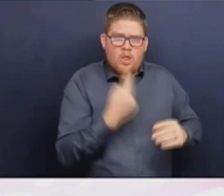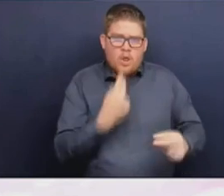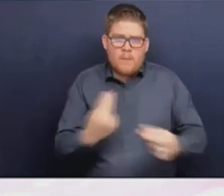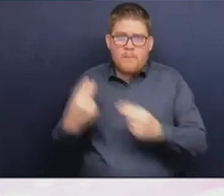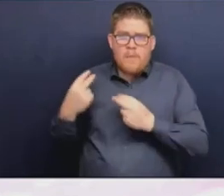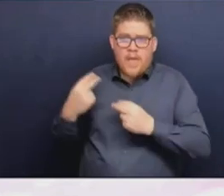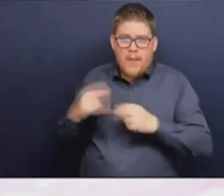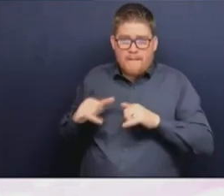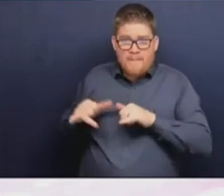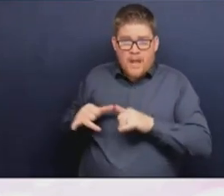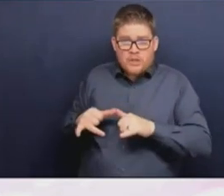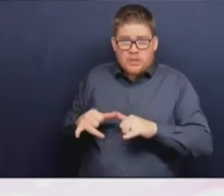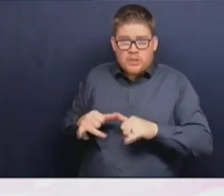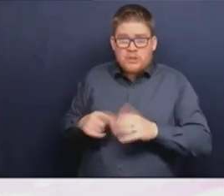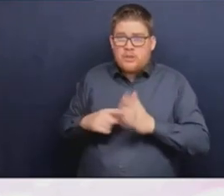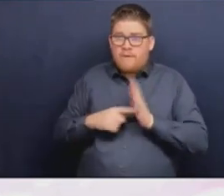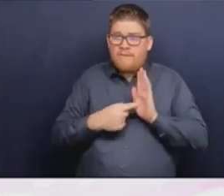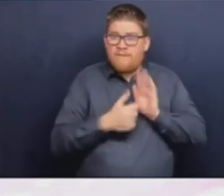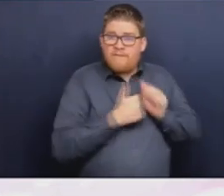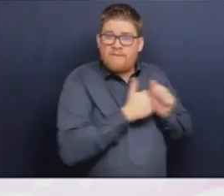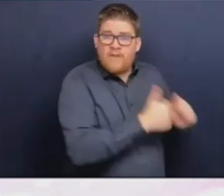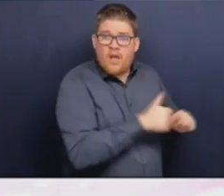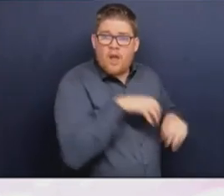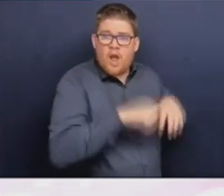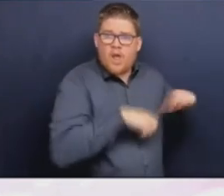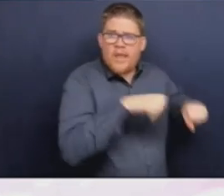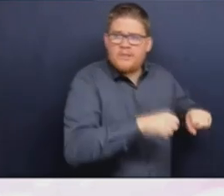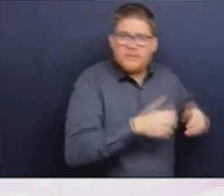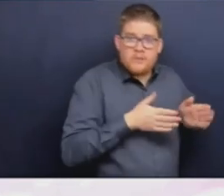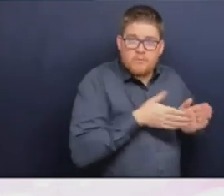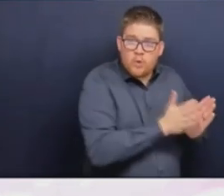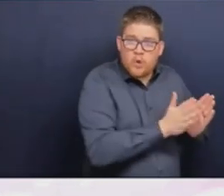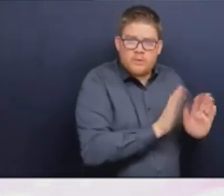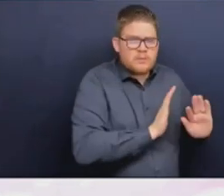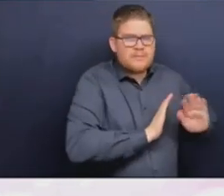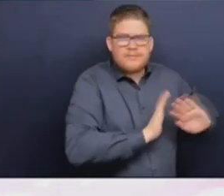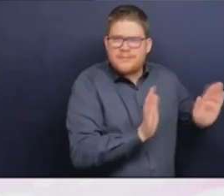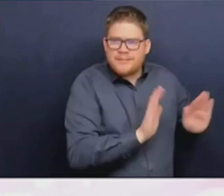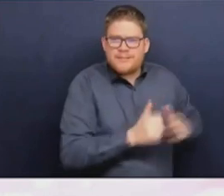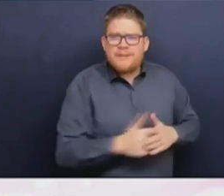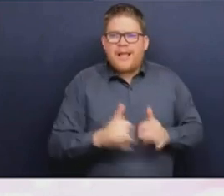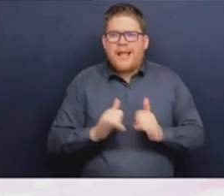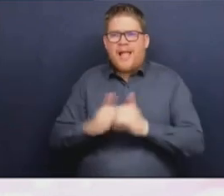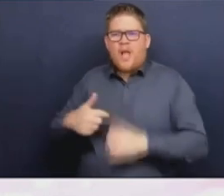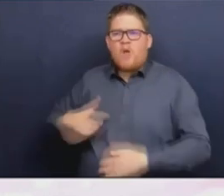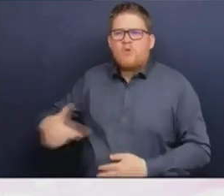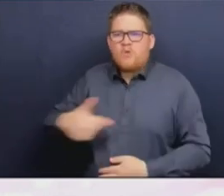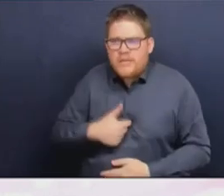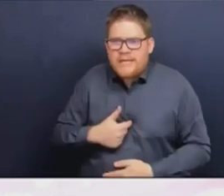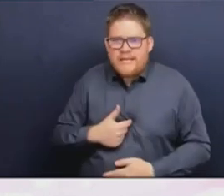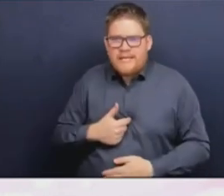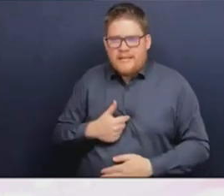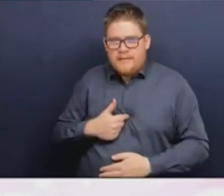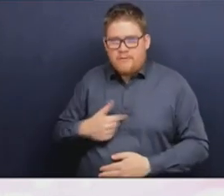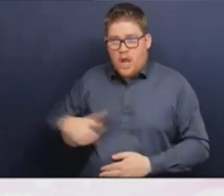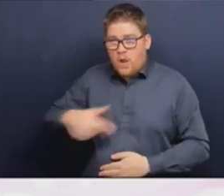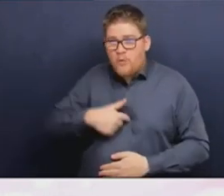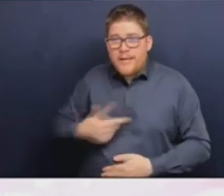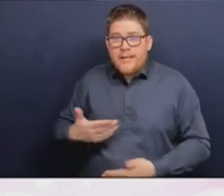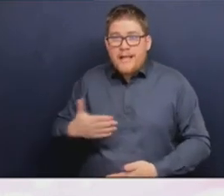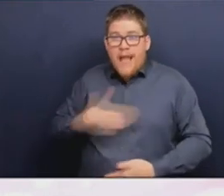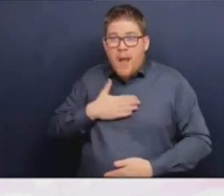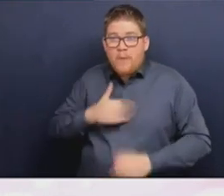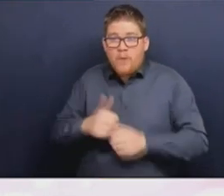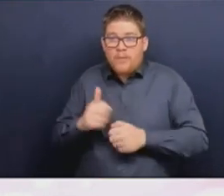are we flourishing? How do we feel? Are we happy? You know, it doesn't, you know, how many times we go to the government office is